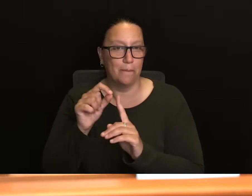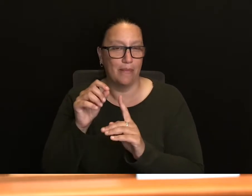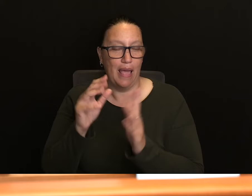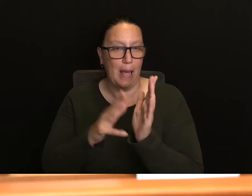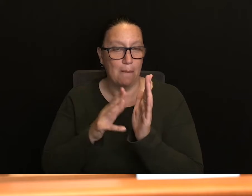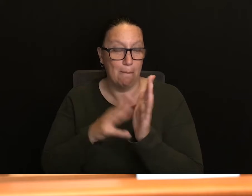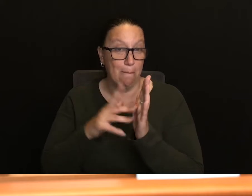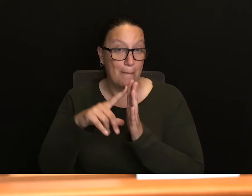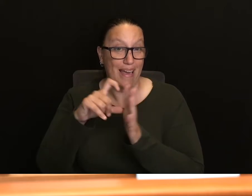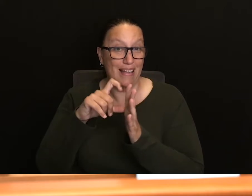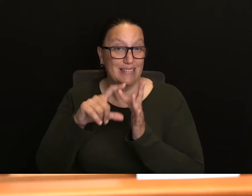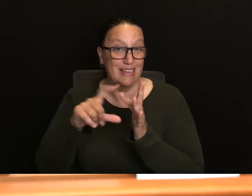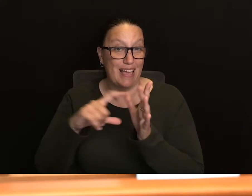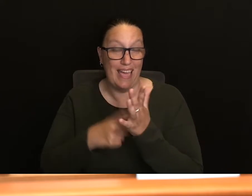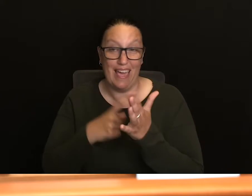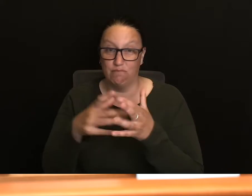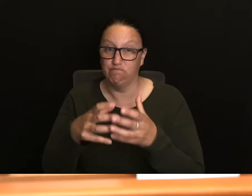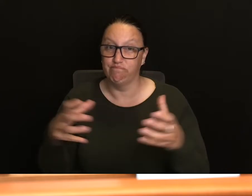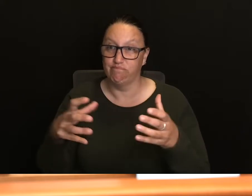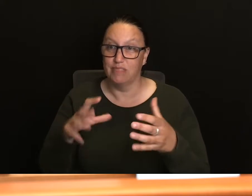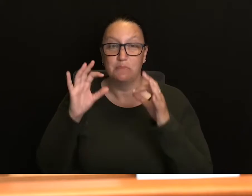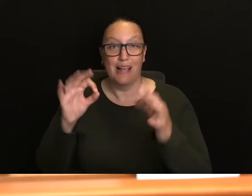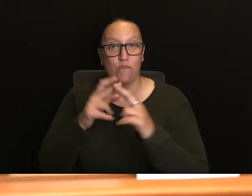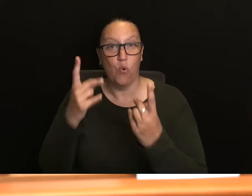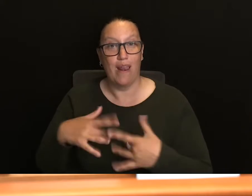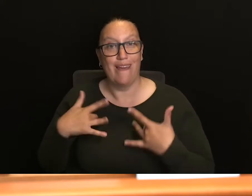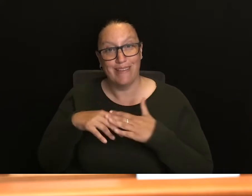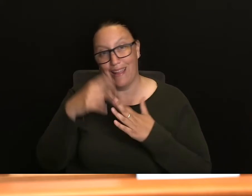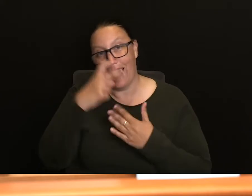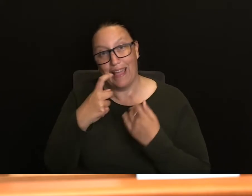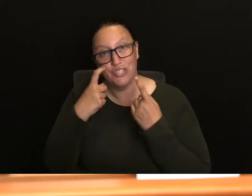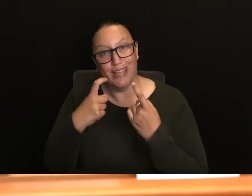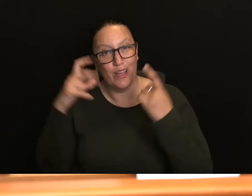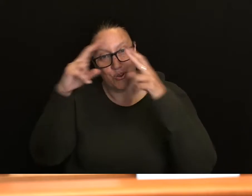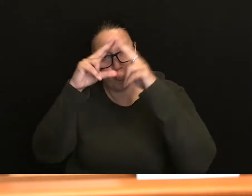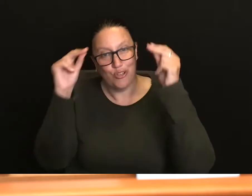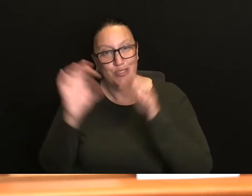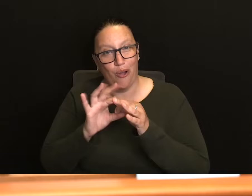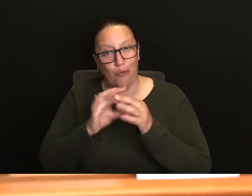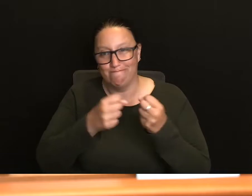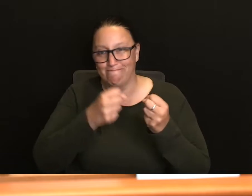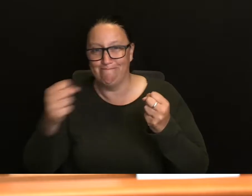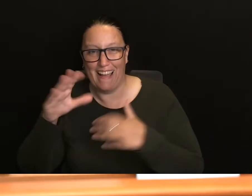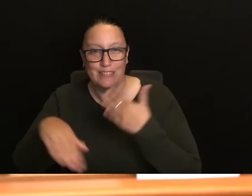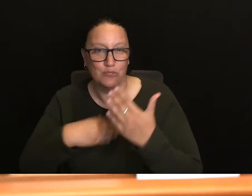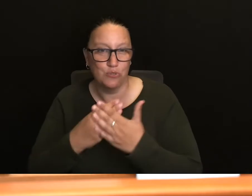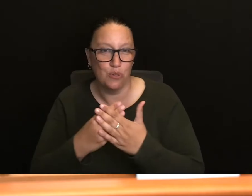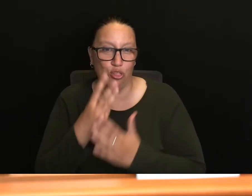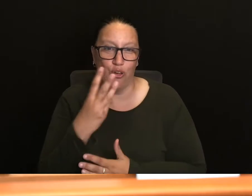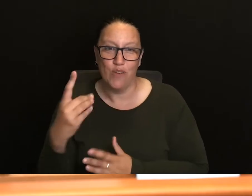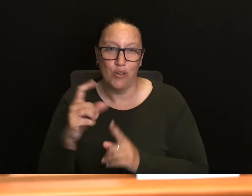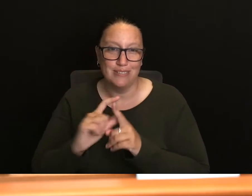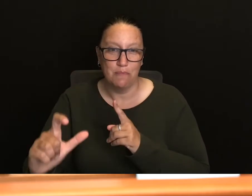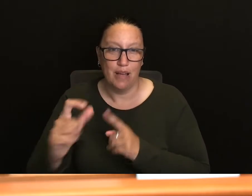Benefits Schedule, MBS initiative, was expanded to aged care residents and up until 31st of December 2022